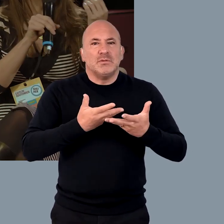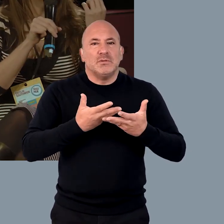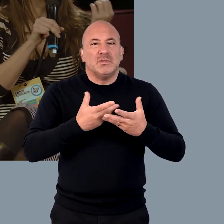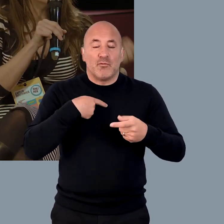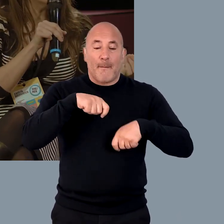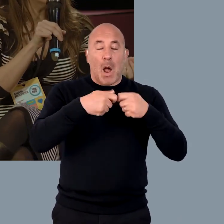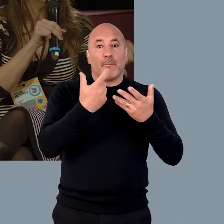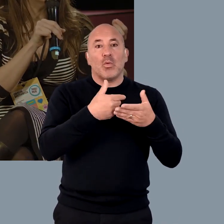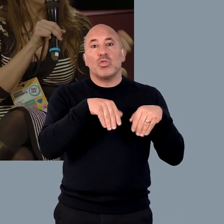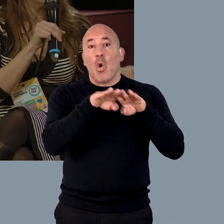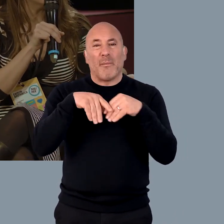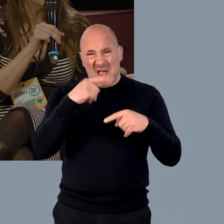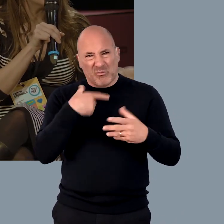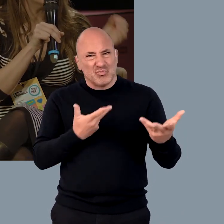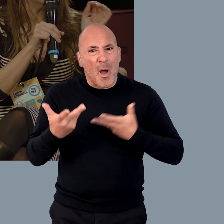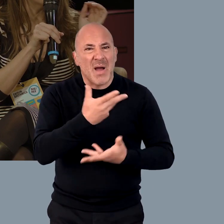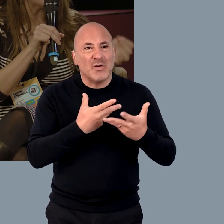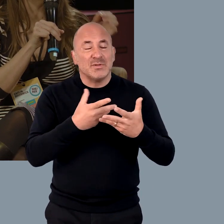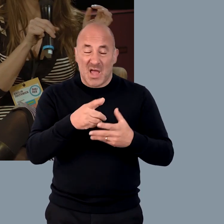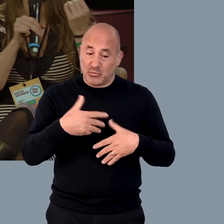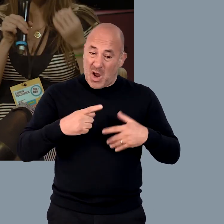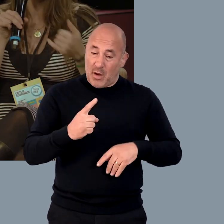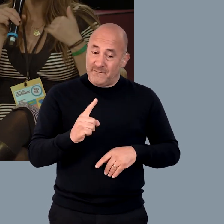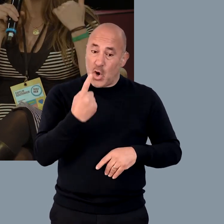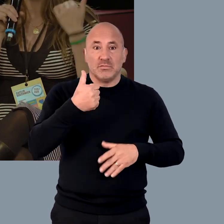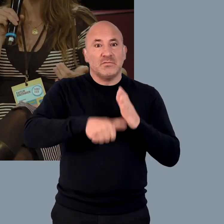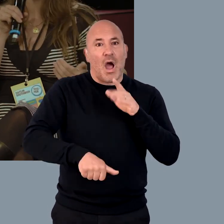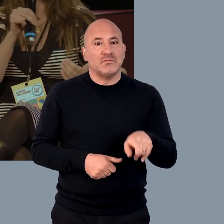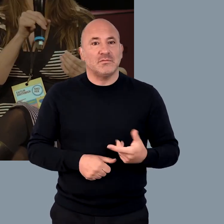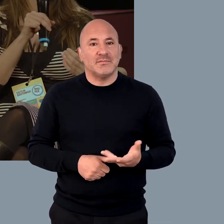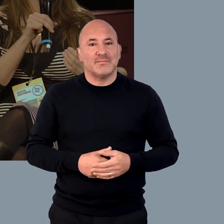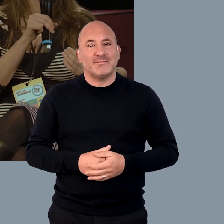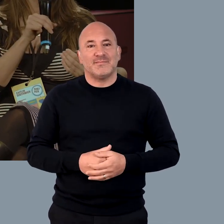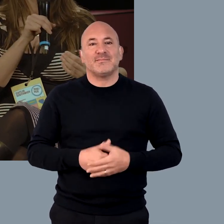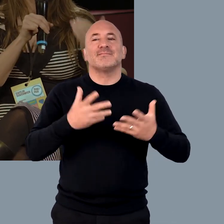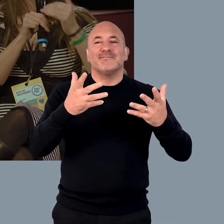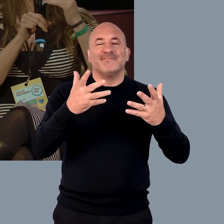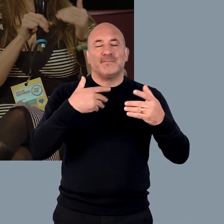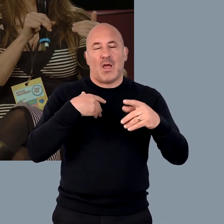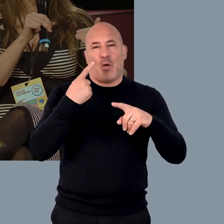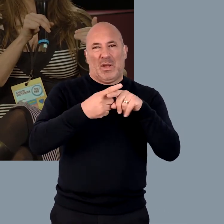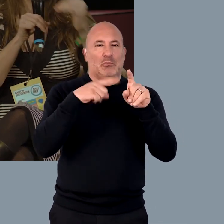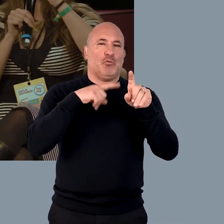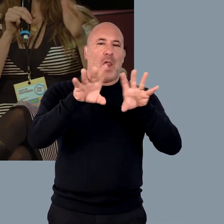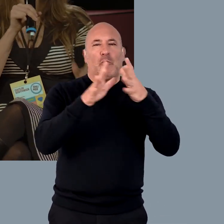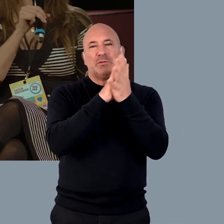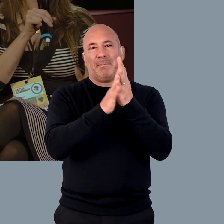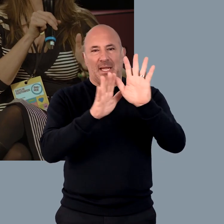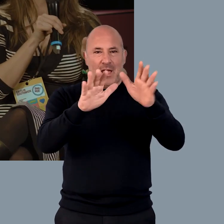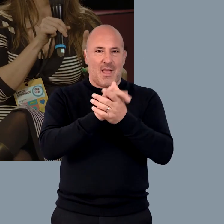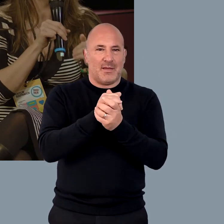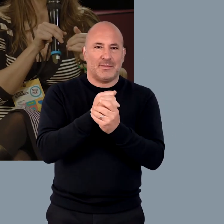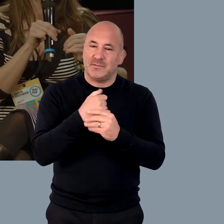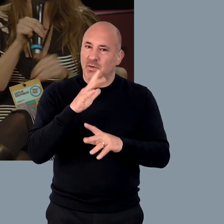it. And if we can normalize it in conversations, that's already a really impressive first step. And maybe I'll just give a